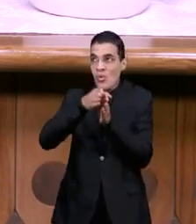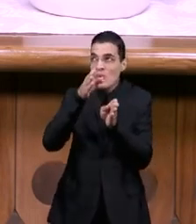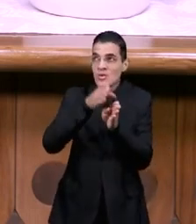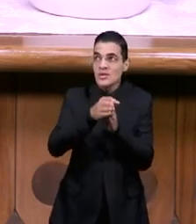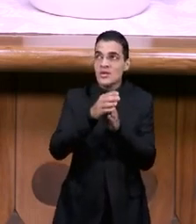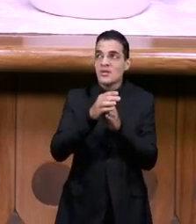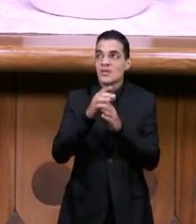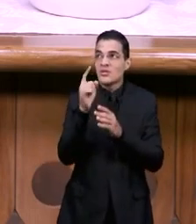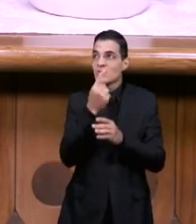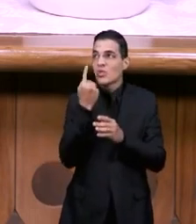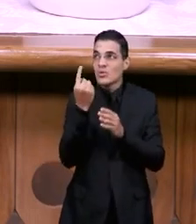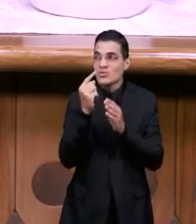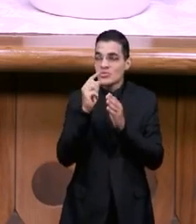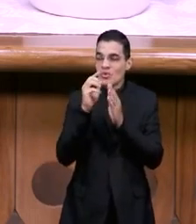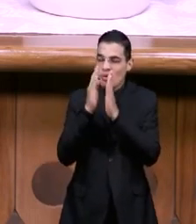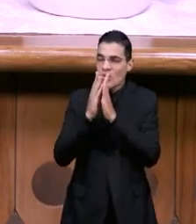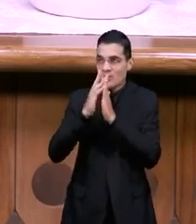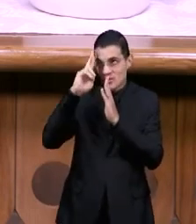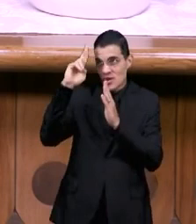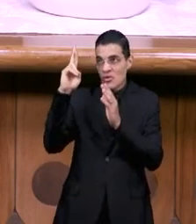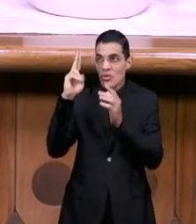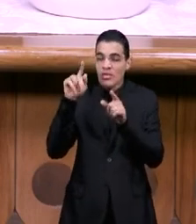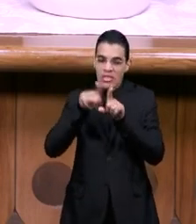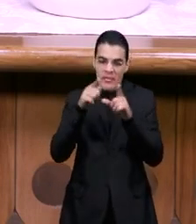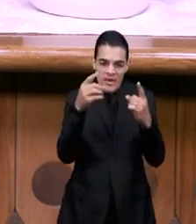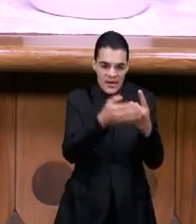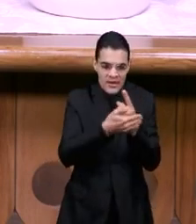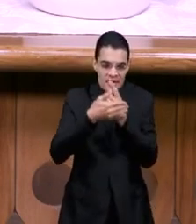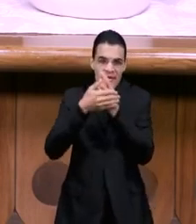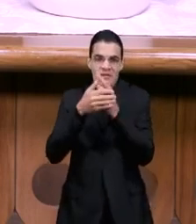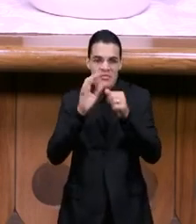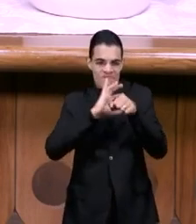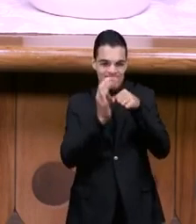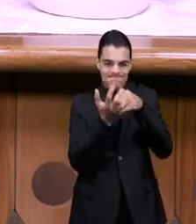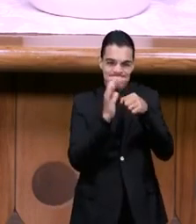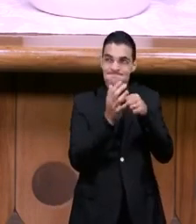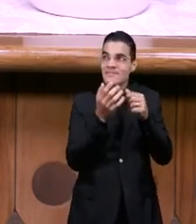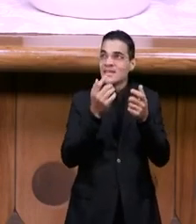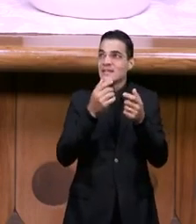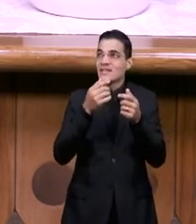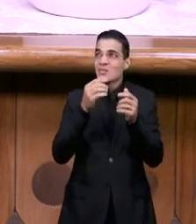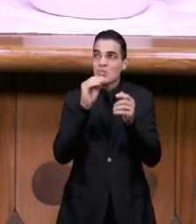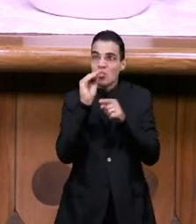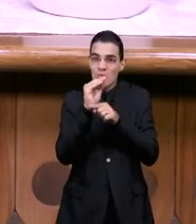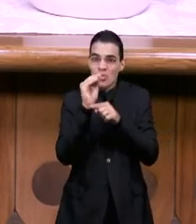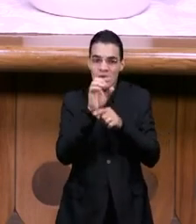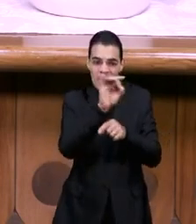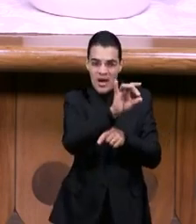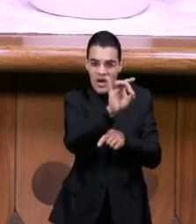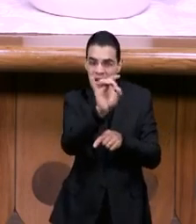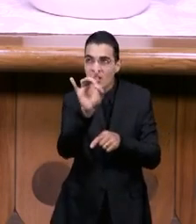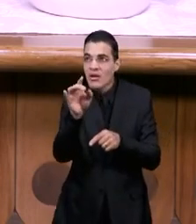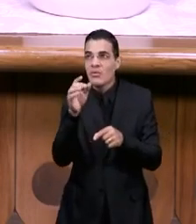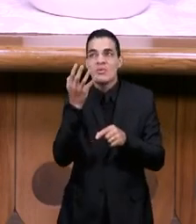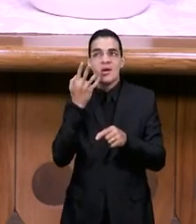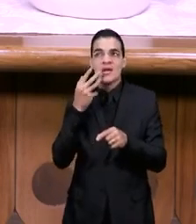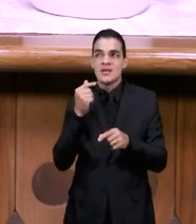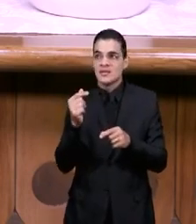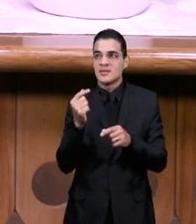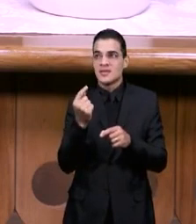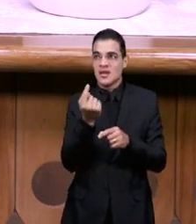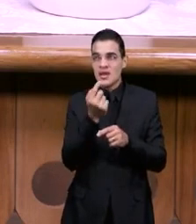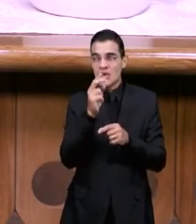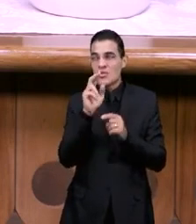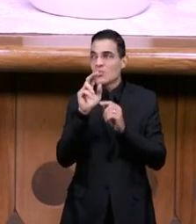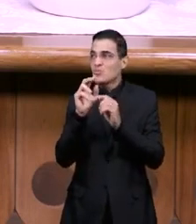Lord. We pray and ask that you would give them deliverance from all pandemic and for their health. Be blessing them in the